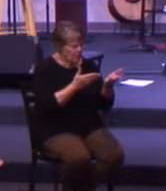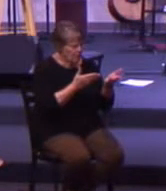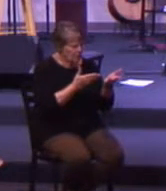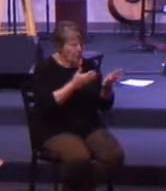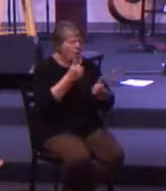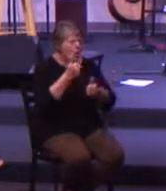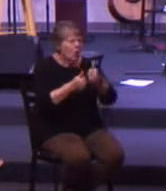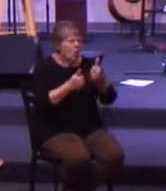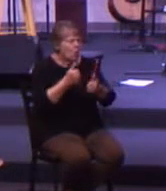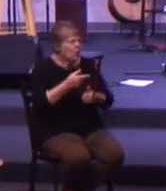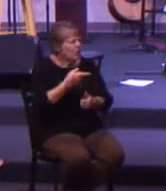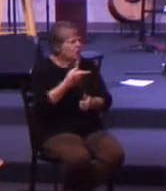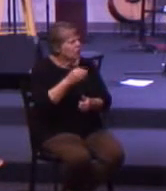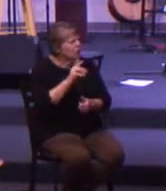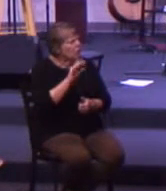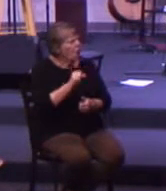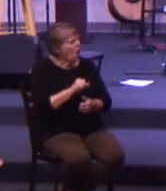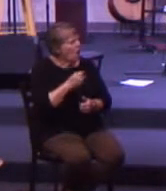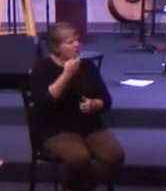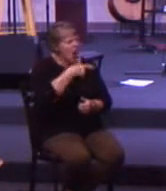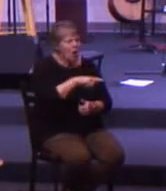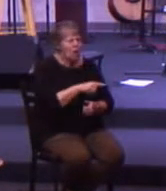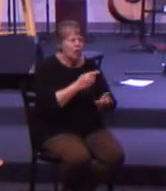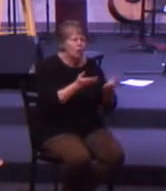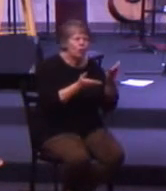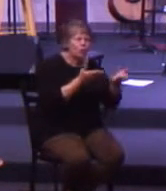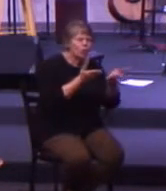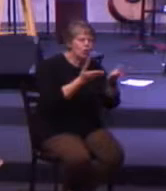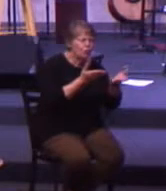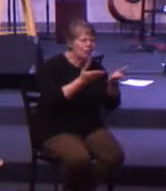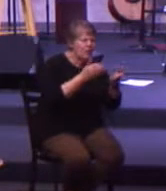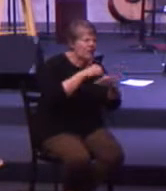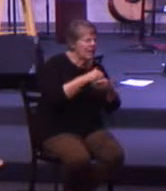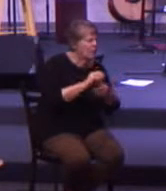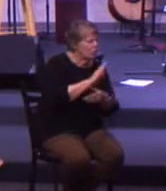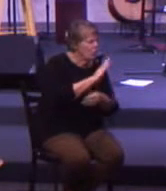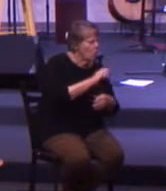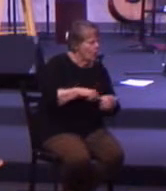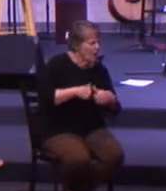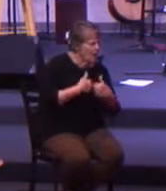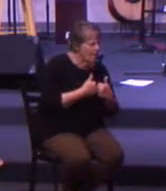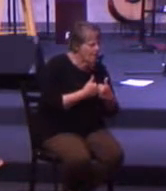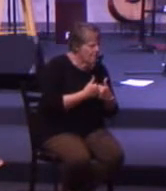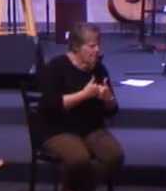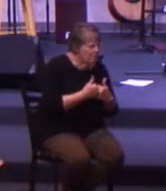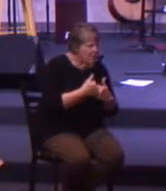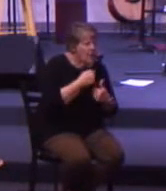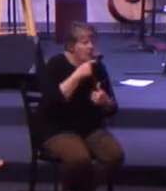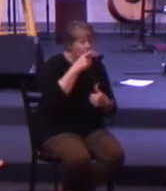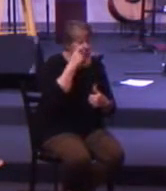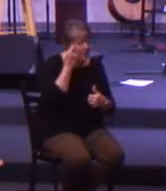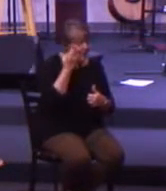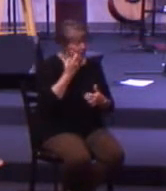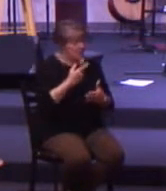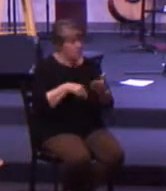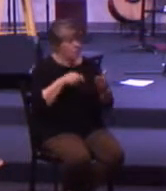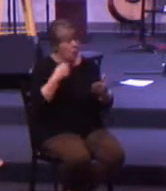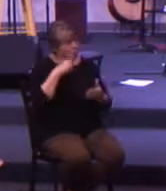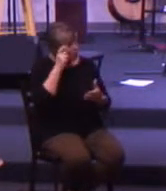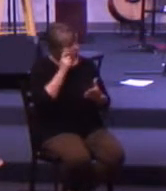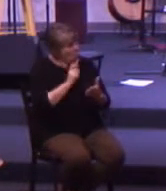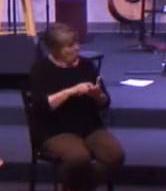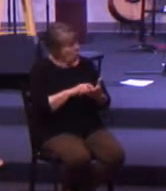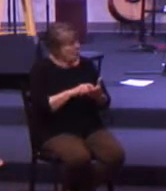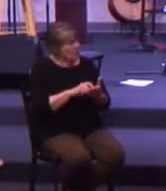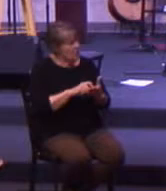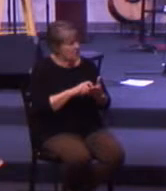serving in your life? Because here's one of the things that we see. We get the next slide question. What